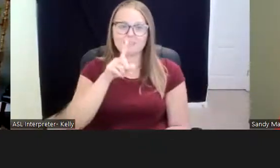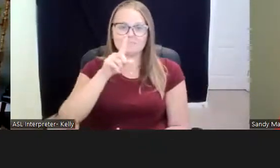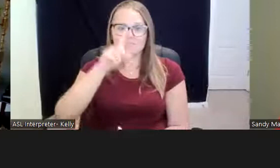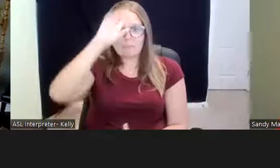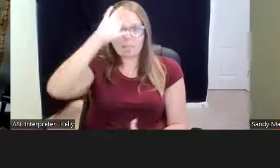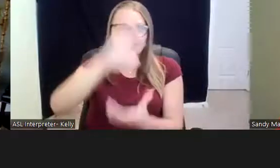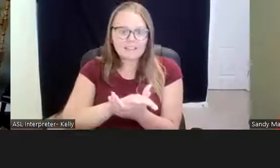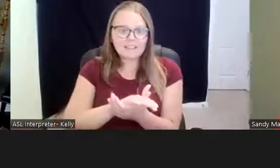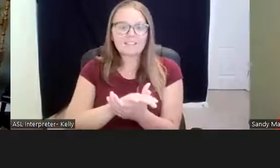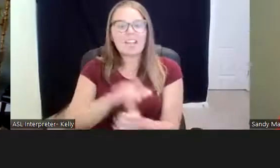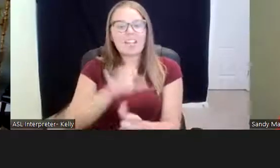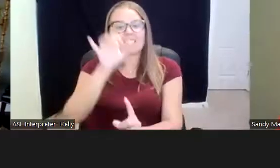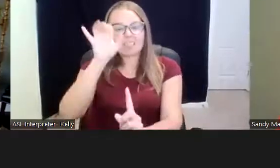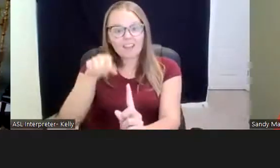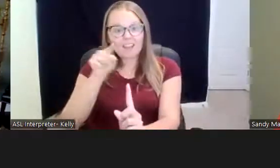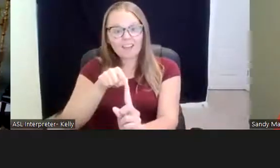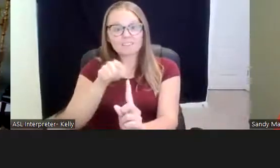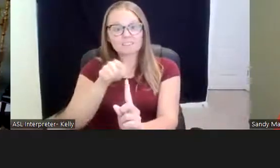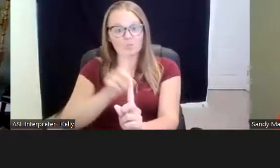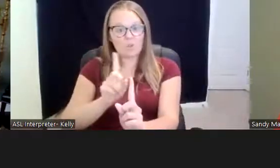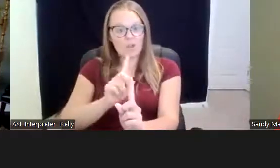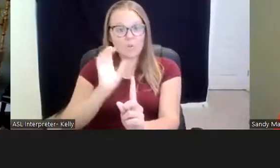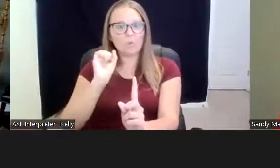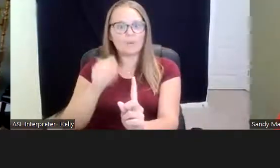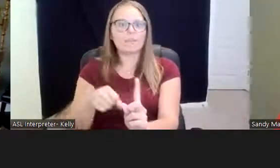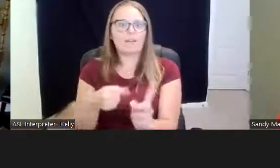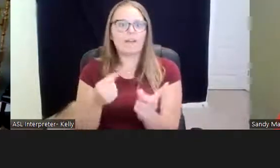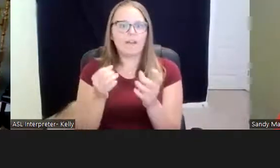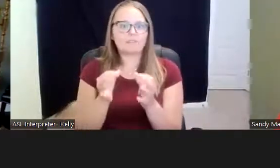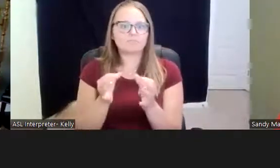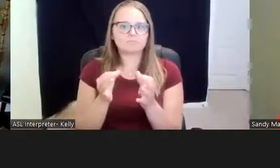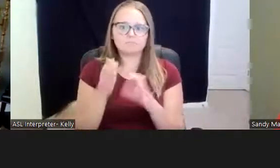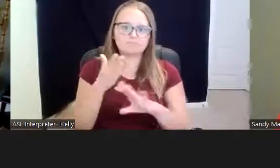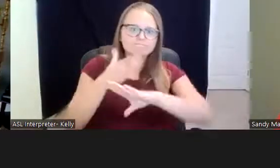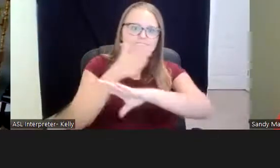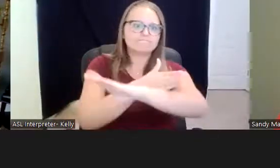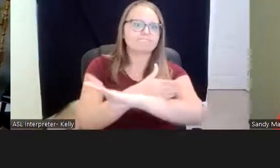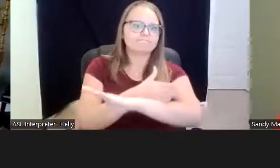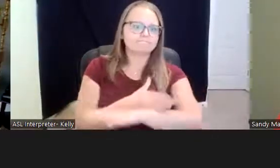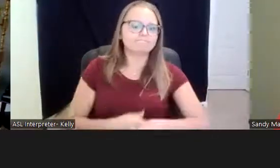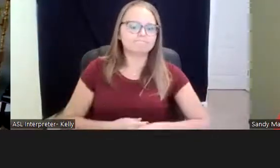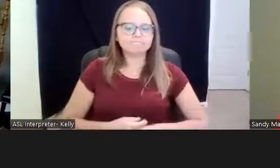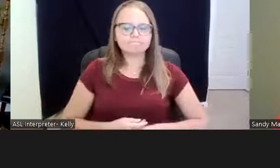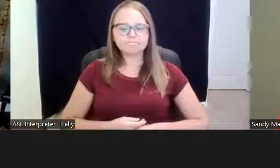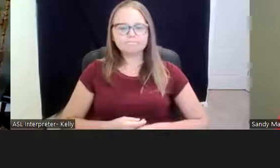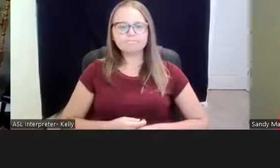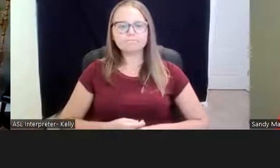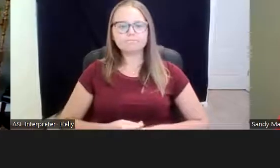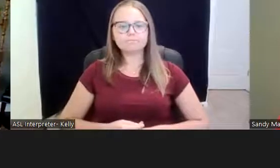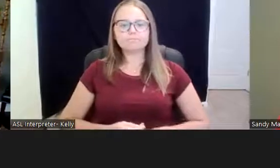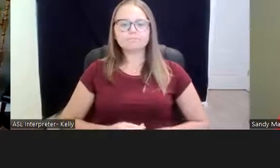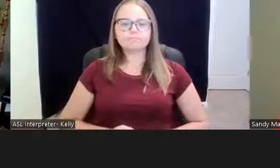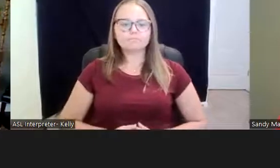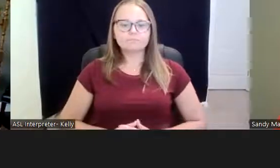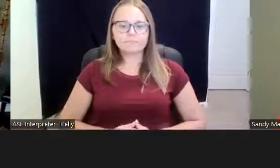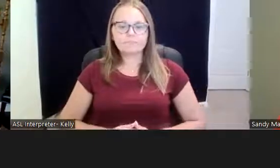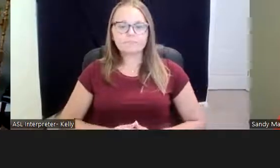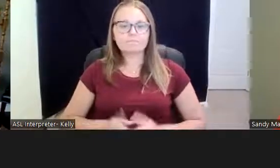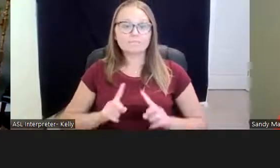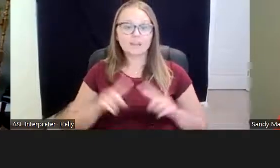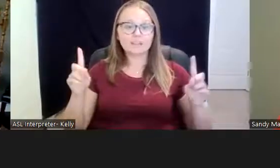is where we are going to make significant headway. But of course, we need steps